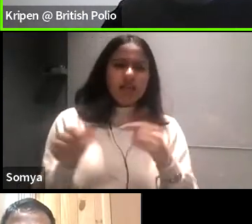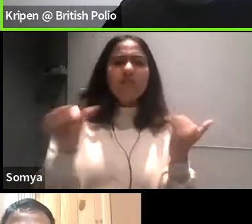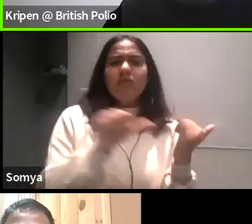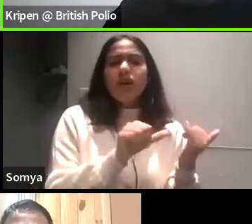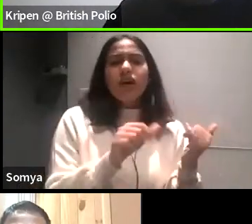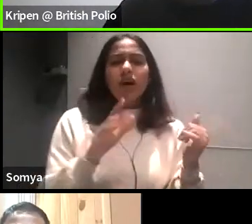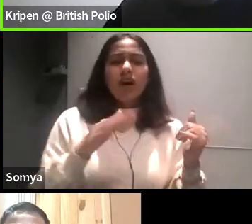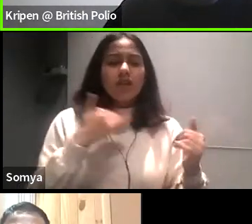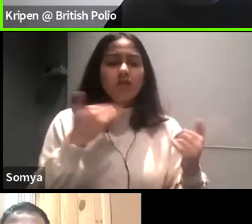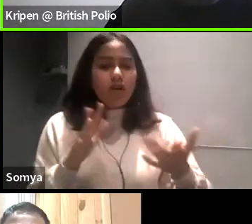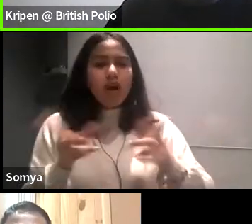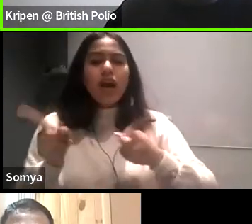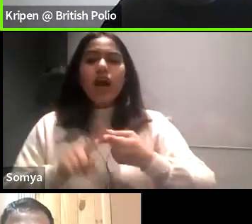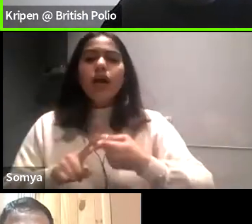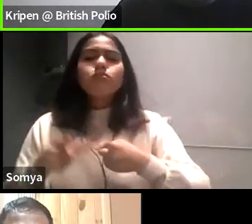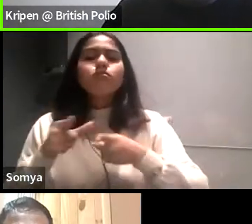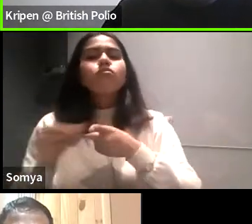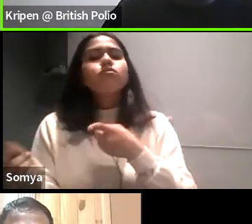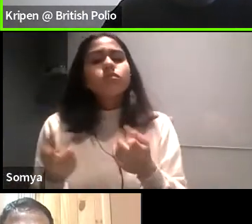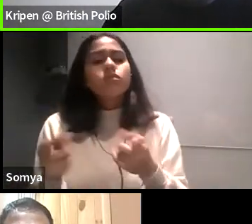need.